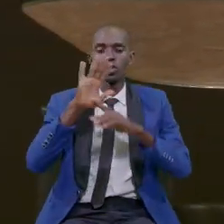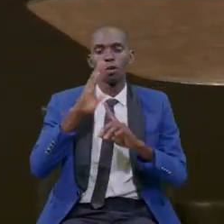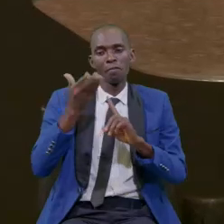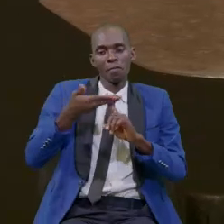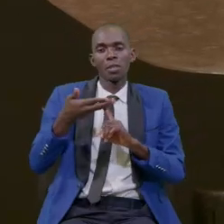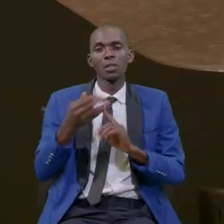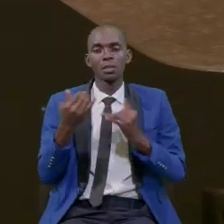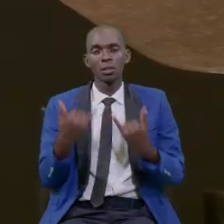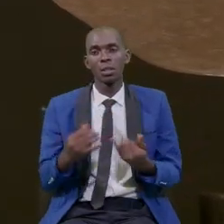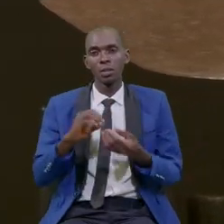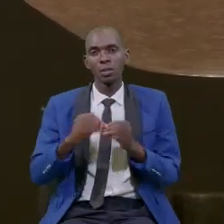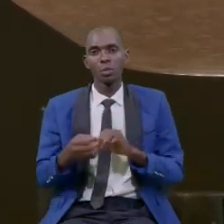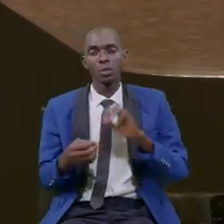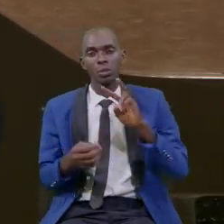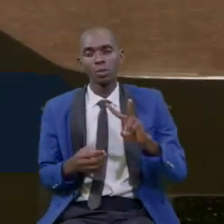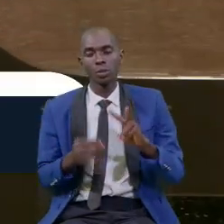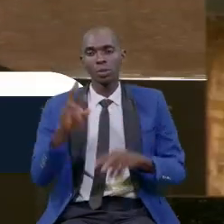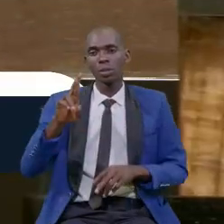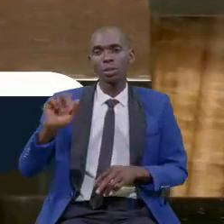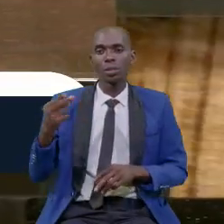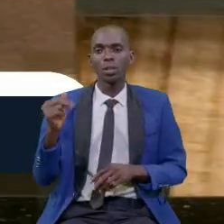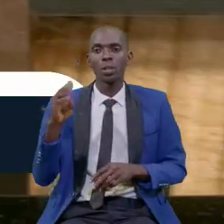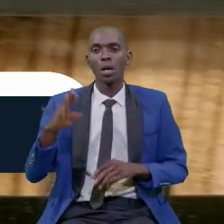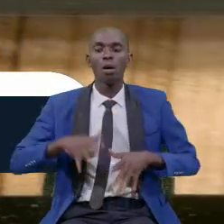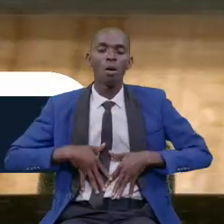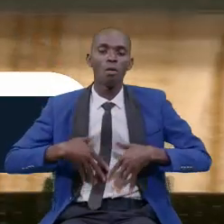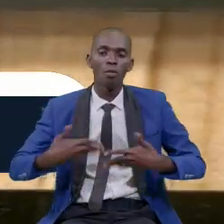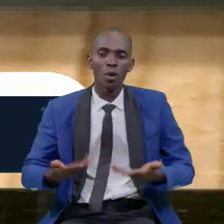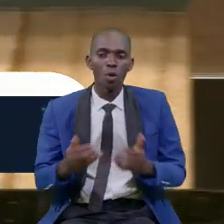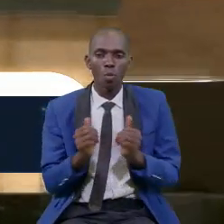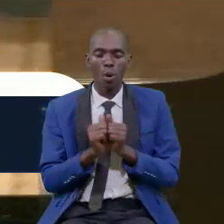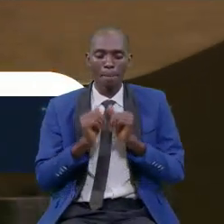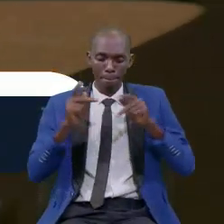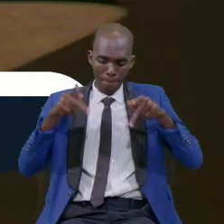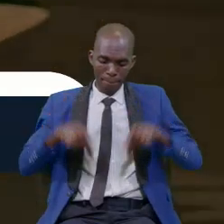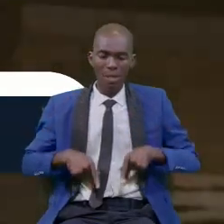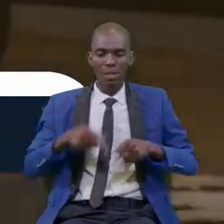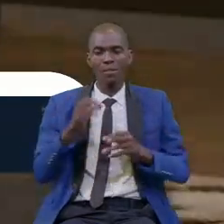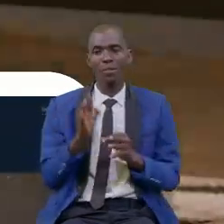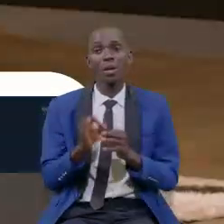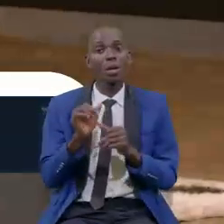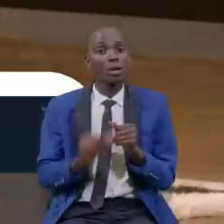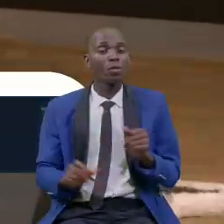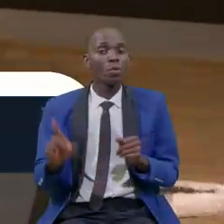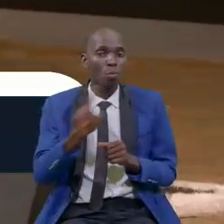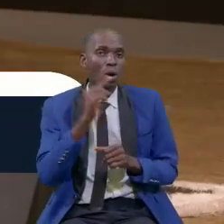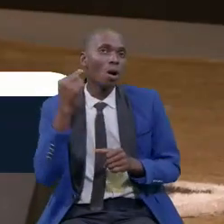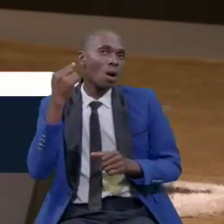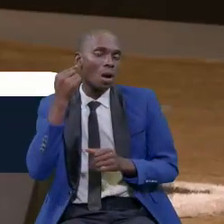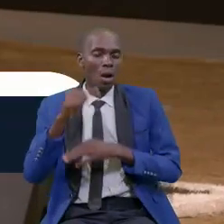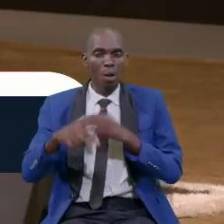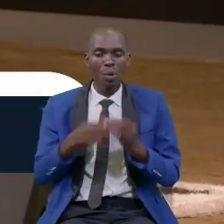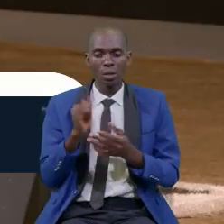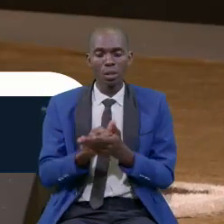Rahab's confession with personal faith. Well, everybody had those facts, but Rahab